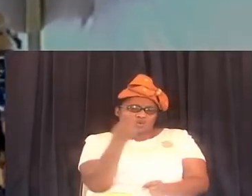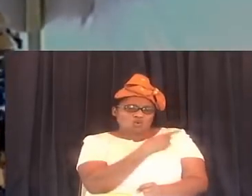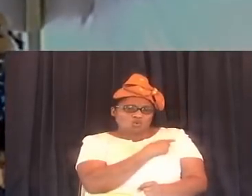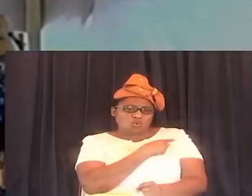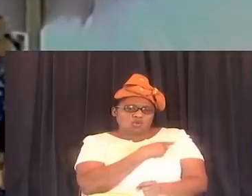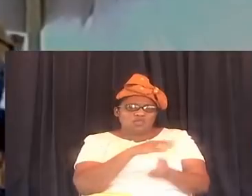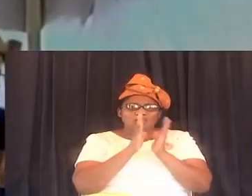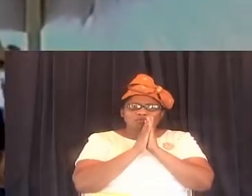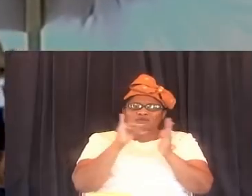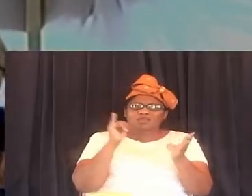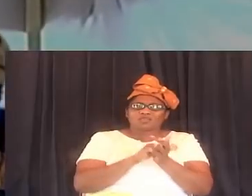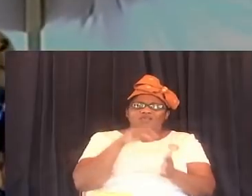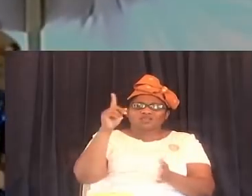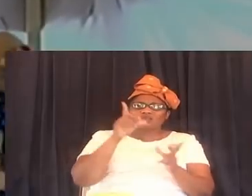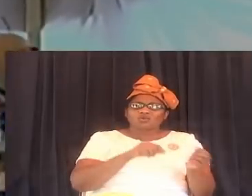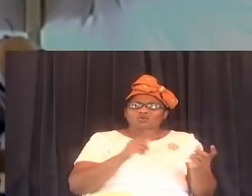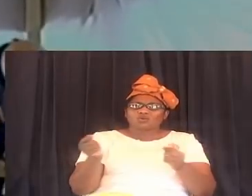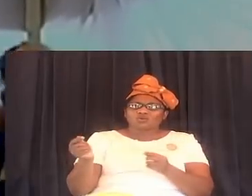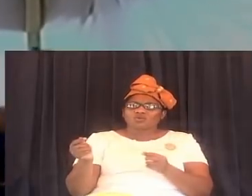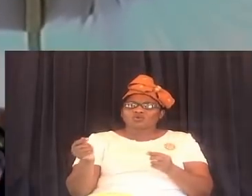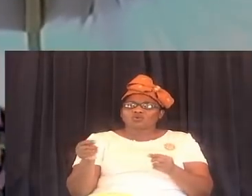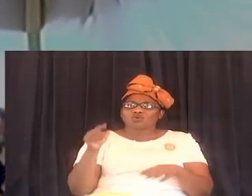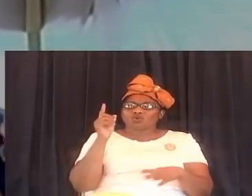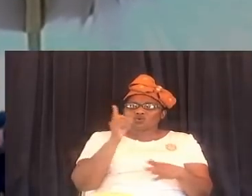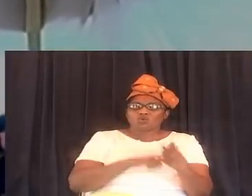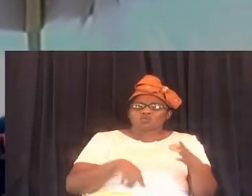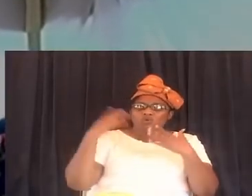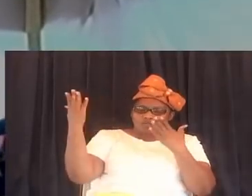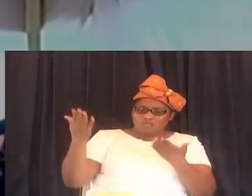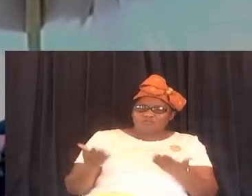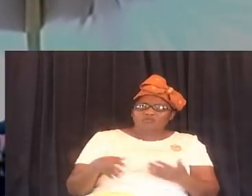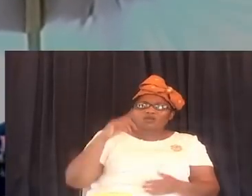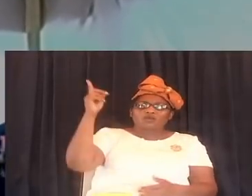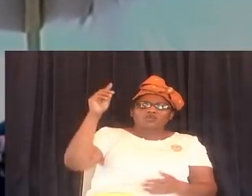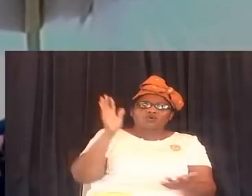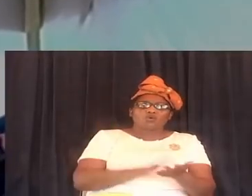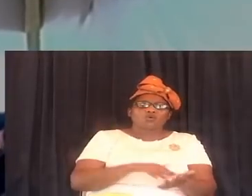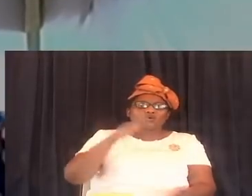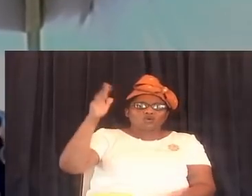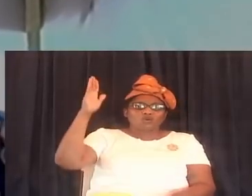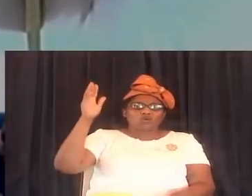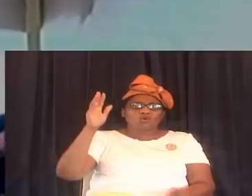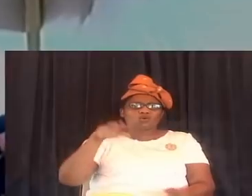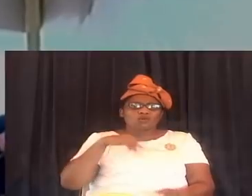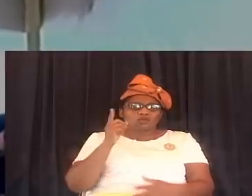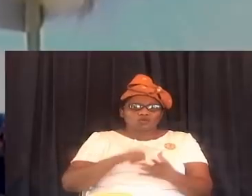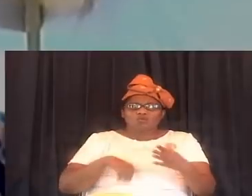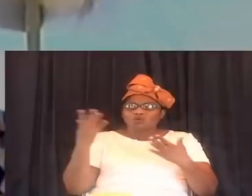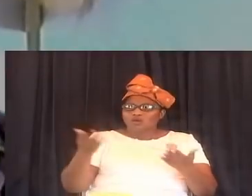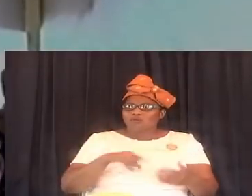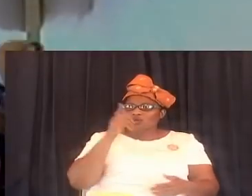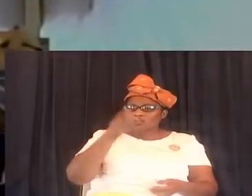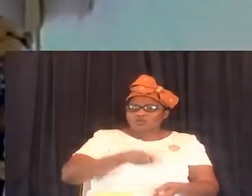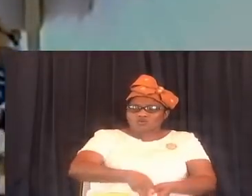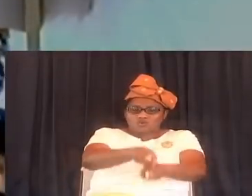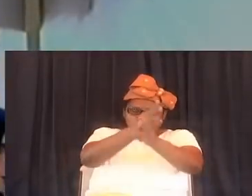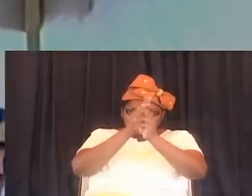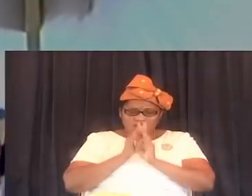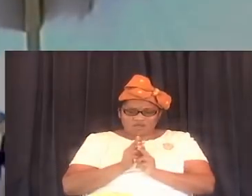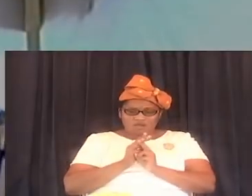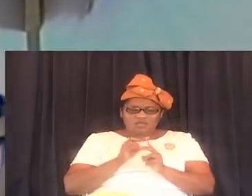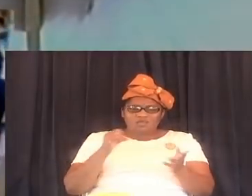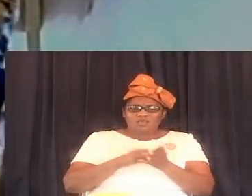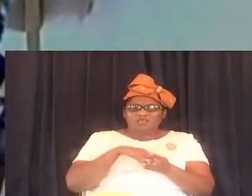what you will among us this morning. Do what brings you glory. Do what brings you honor. It's about you,